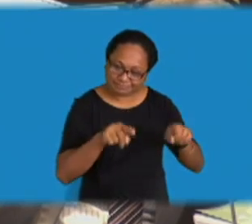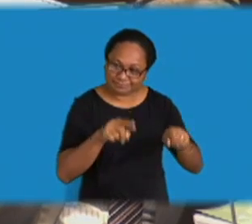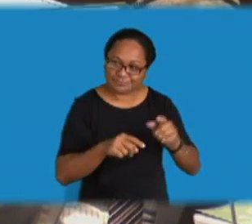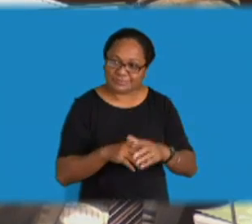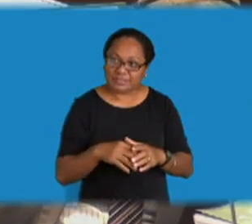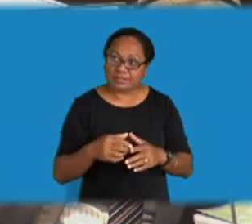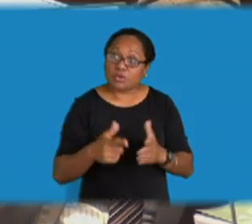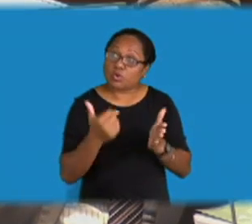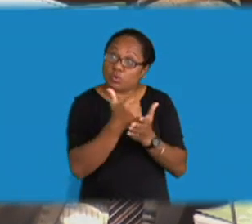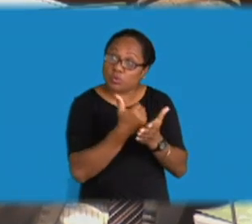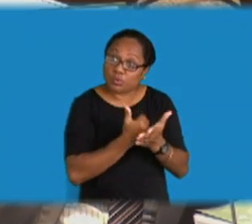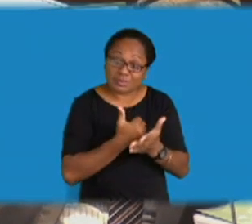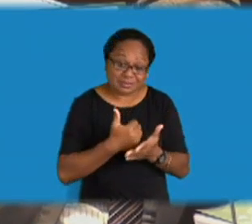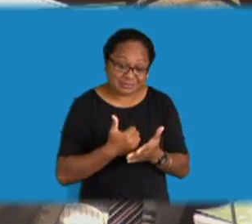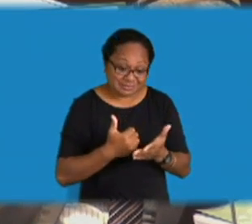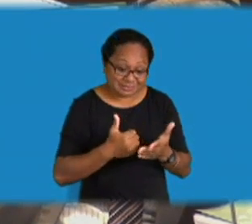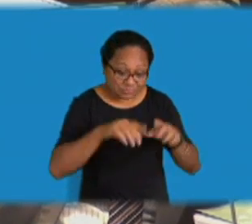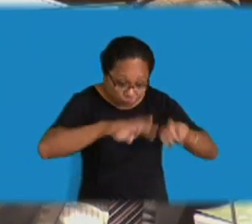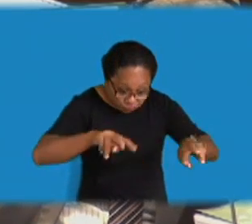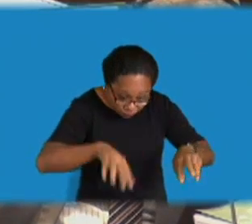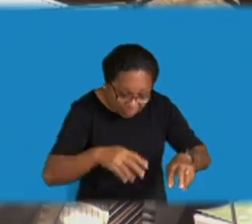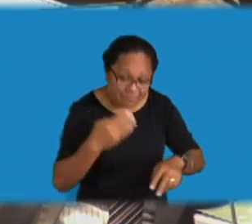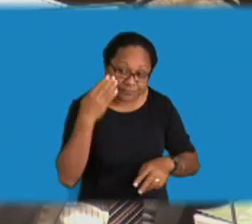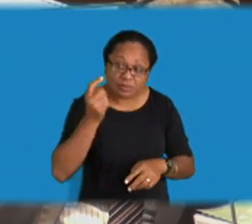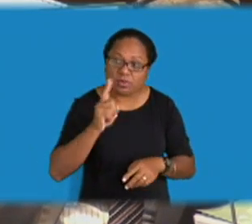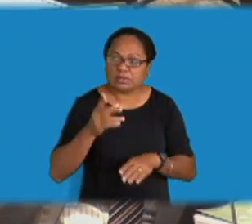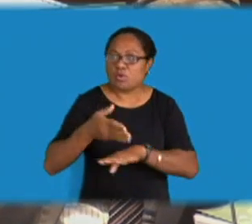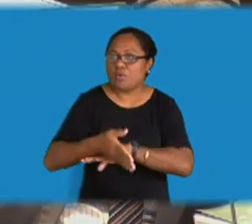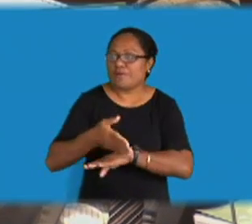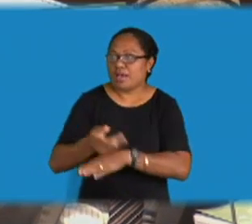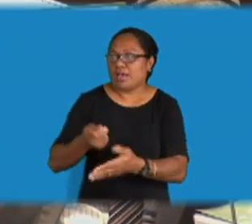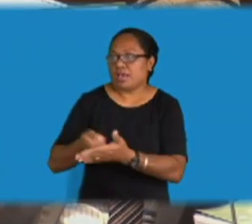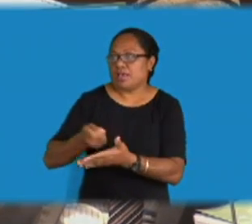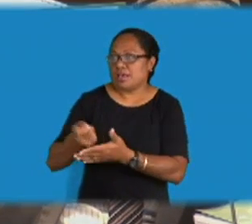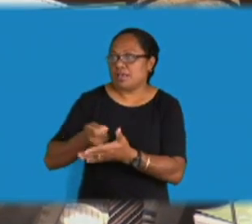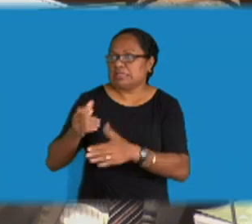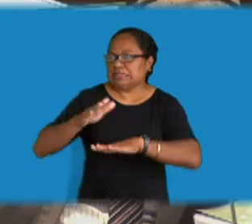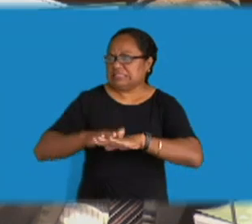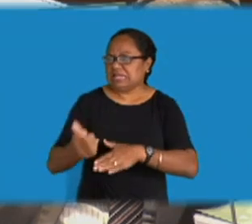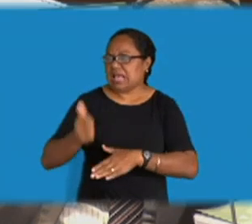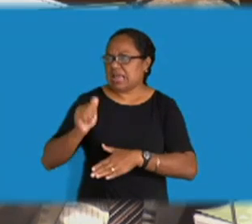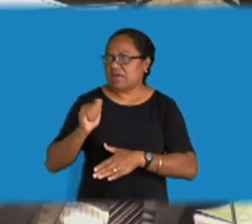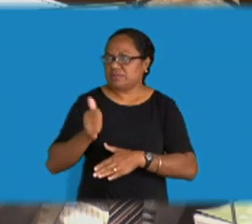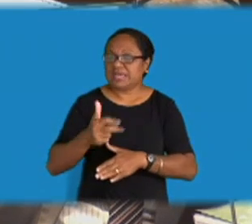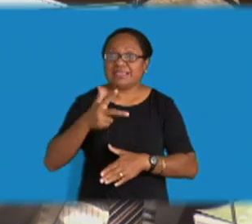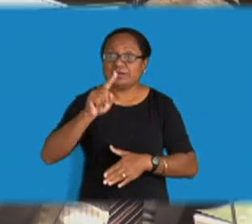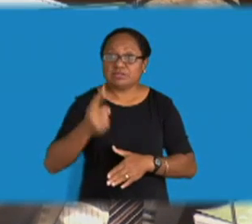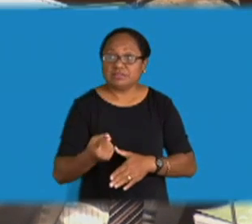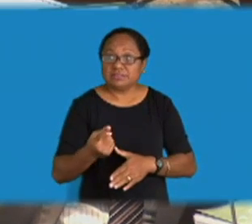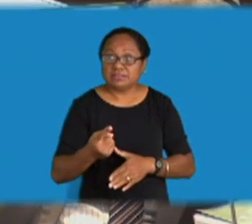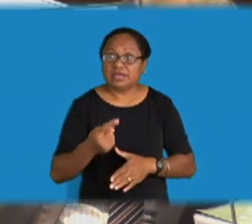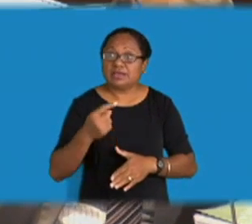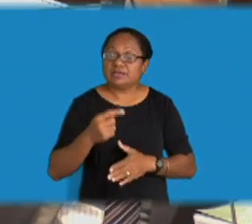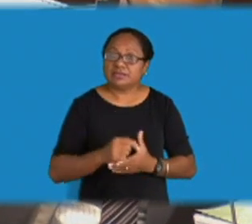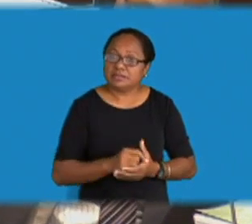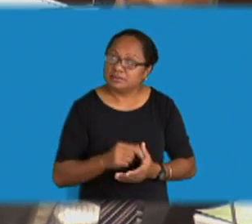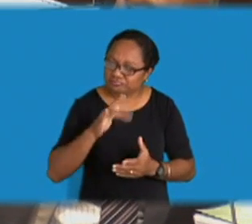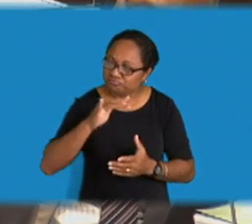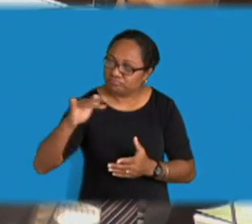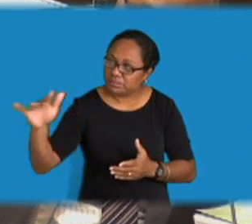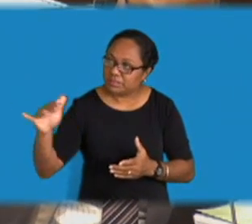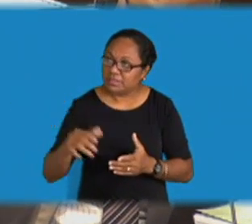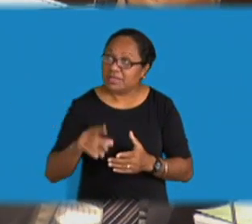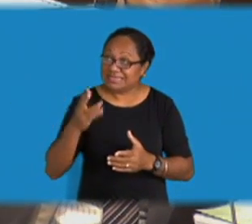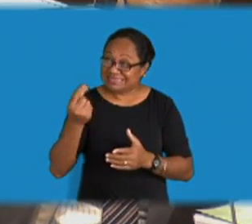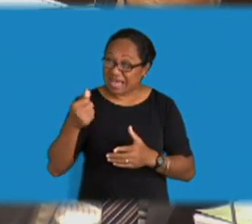audit findings? 1. Overpayment of sitting allowance by $8,550. Members were being paid for the hours they did